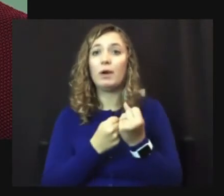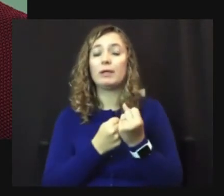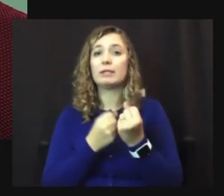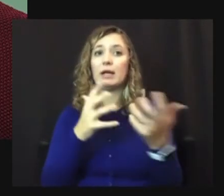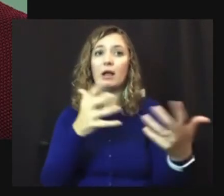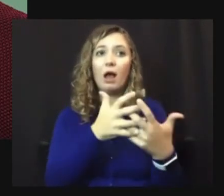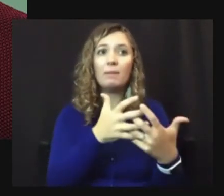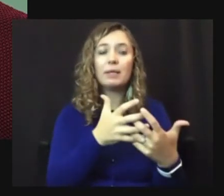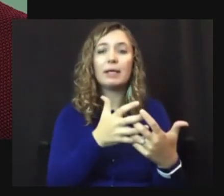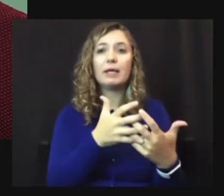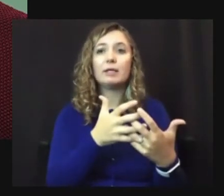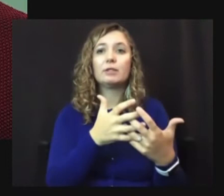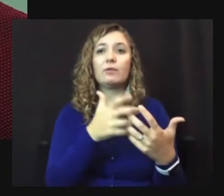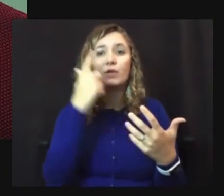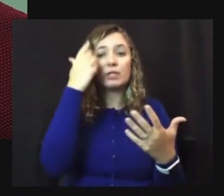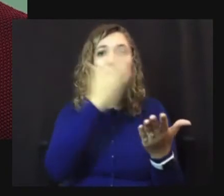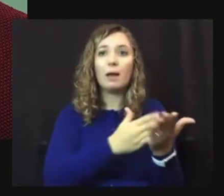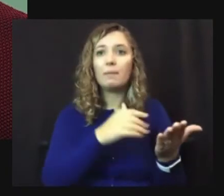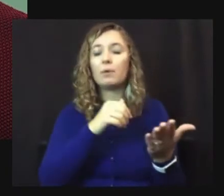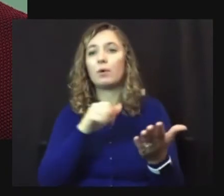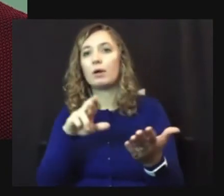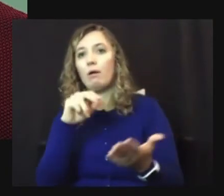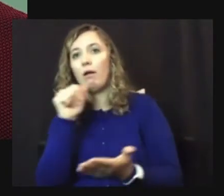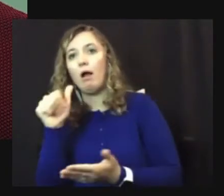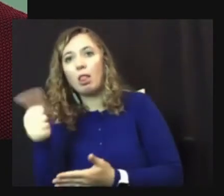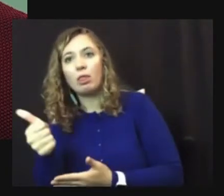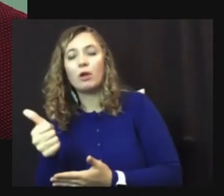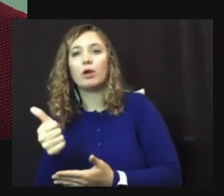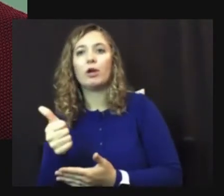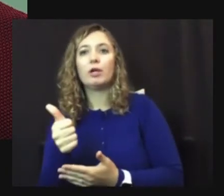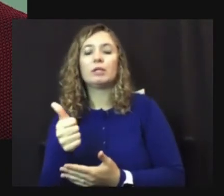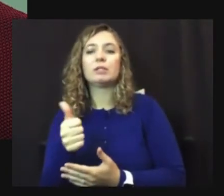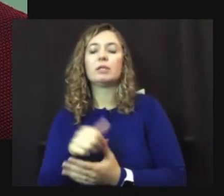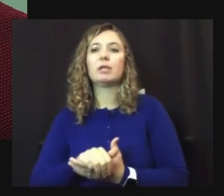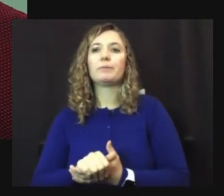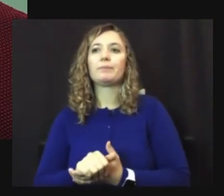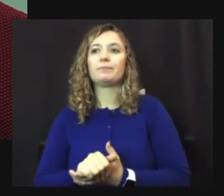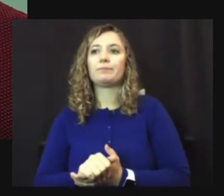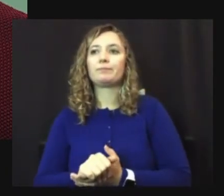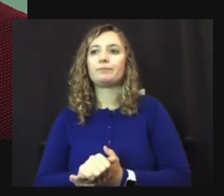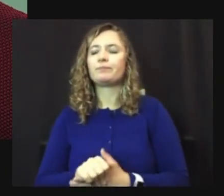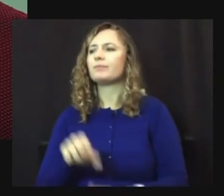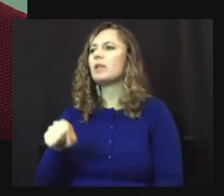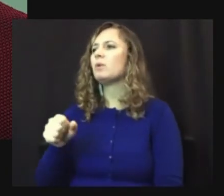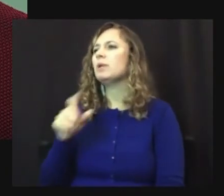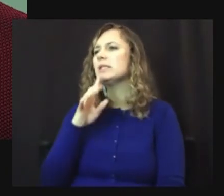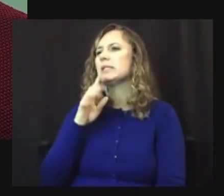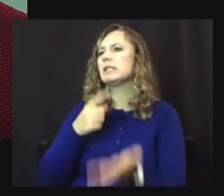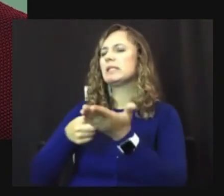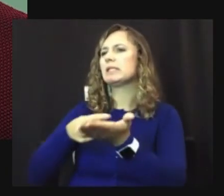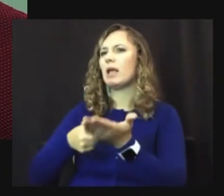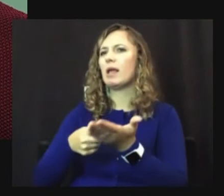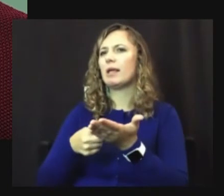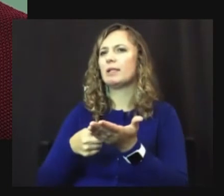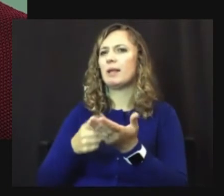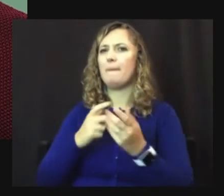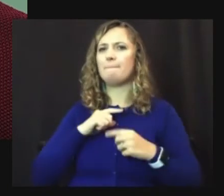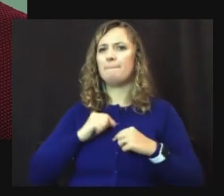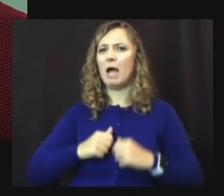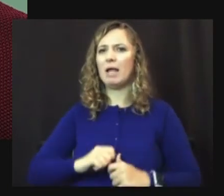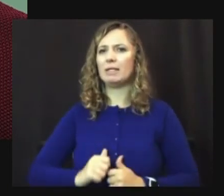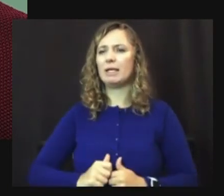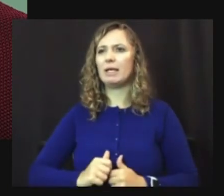another. And let's talk about dressing, buttons, zippers, and preparing food. Those are motor